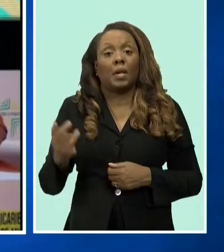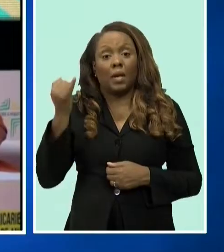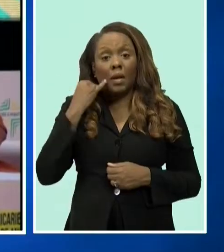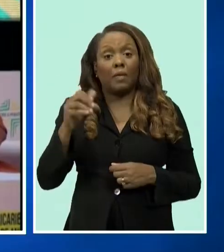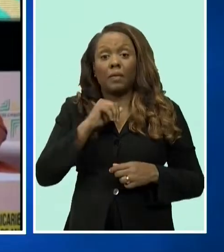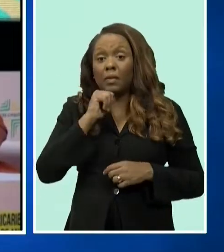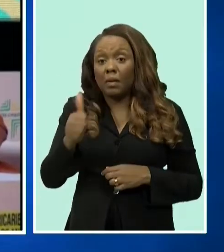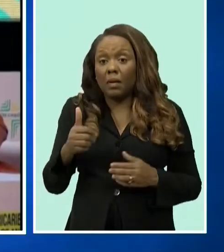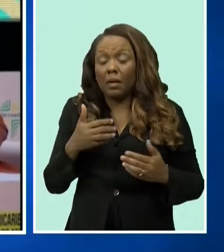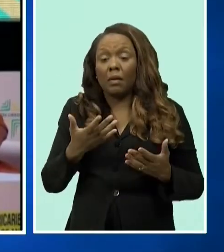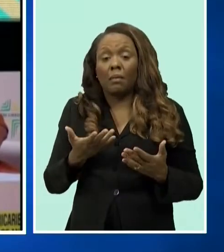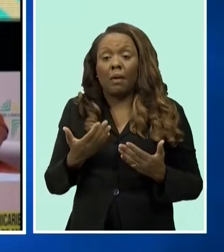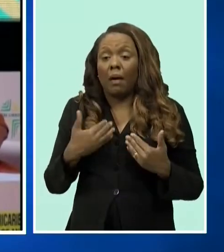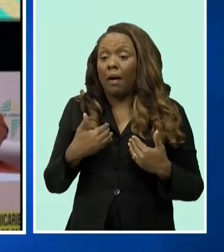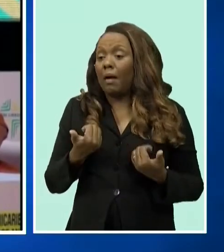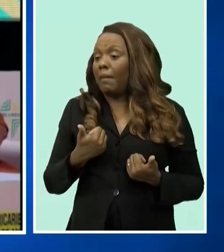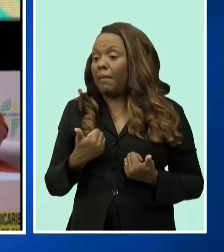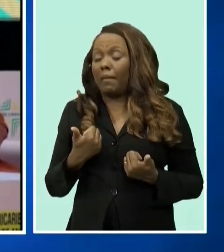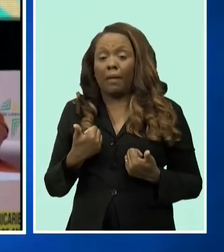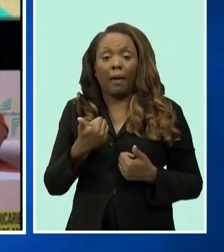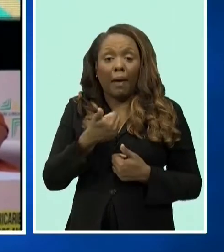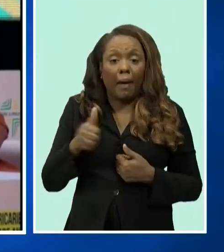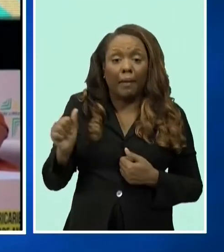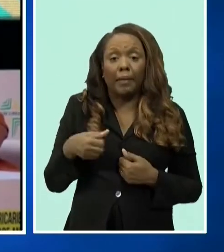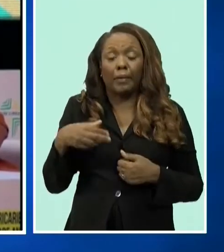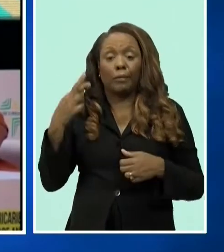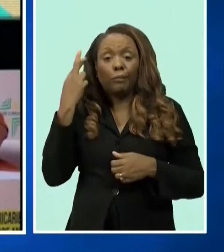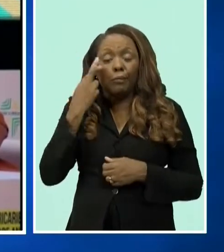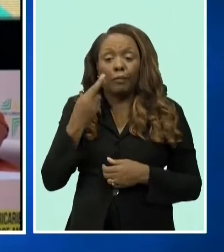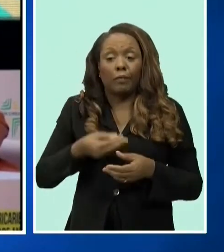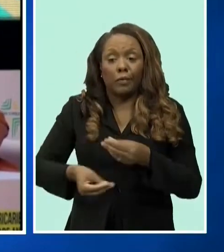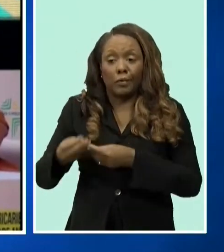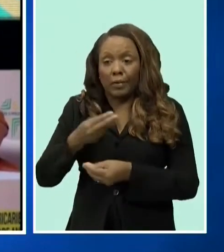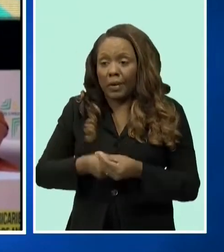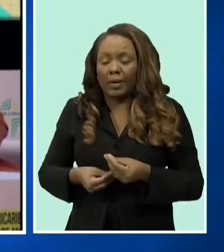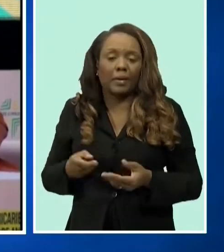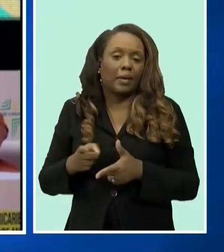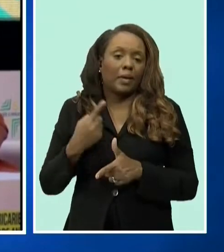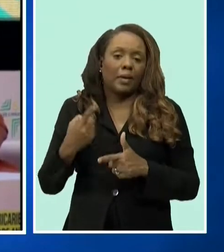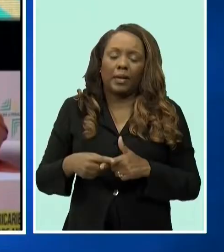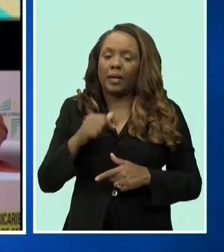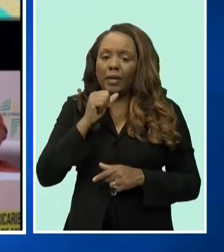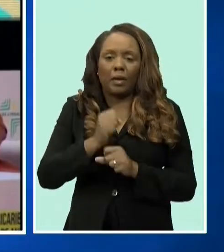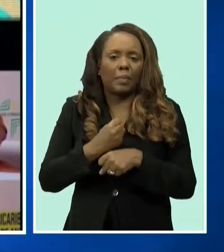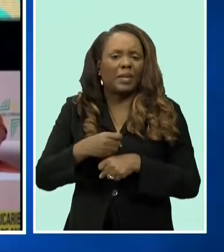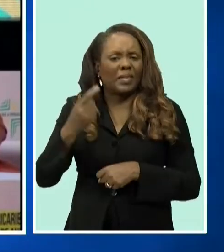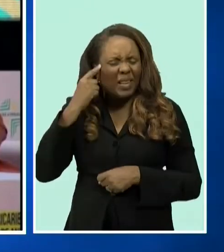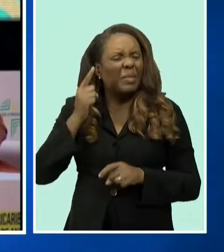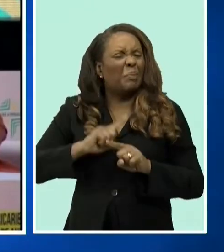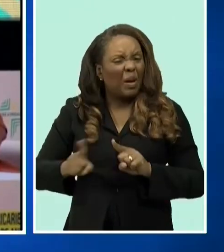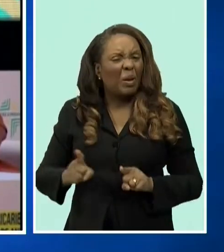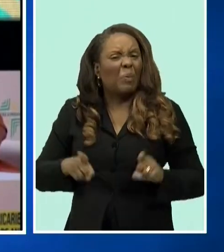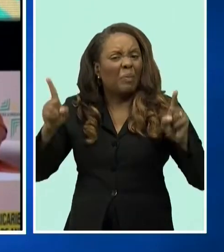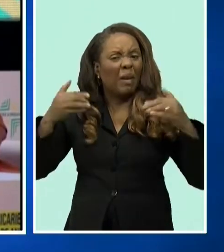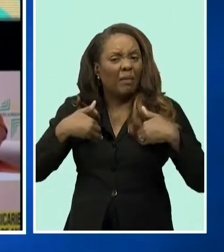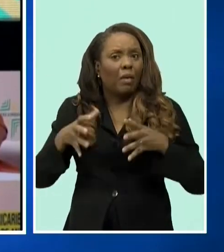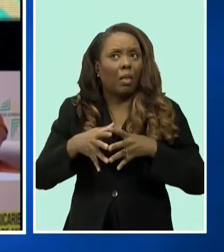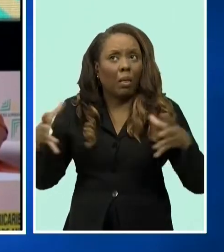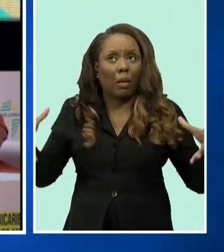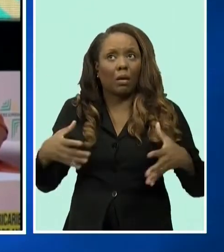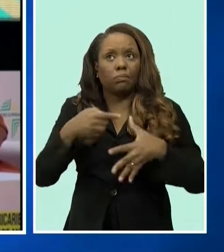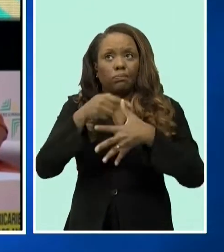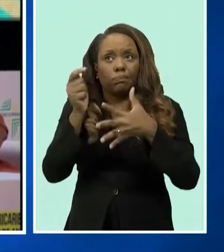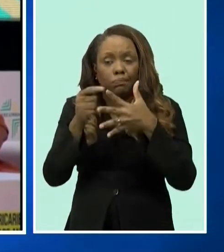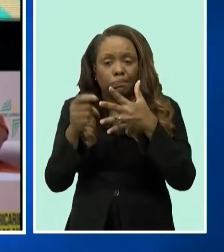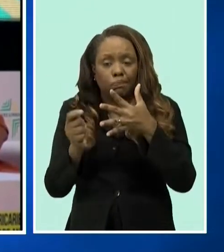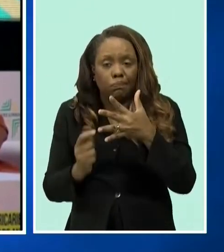I'm encouraged also by the fact that the current heads of state of the AU are gathering a lot of